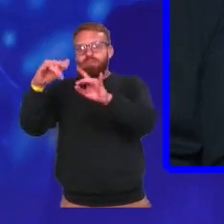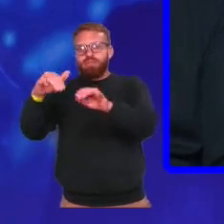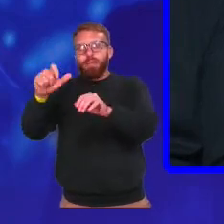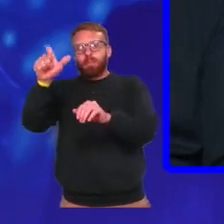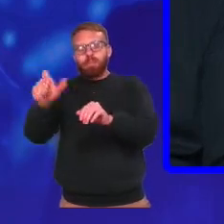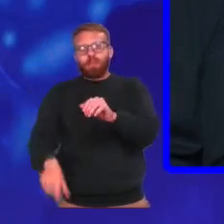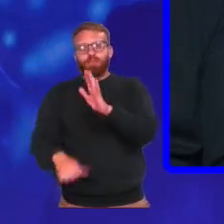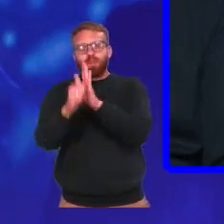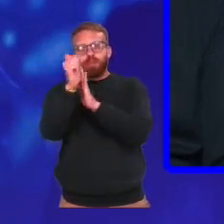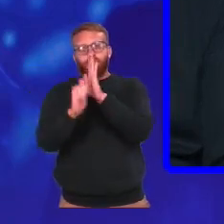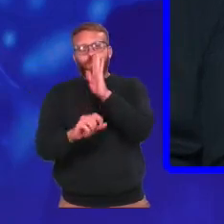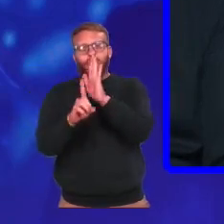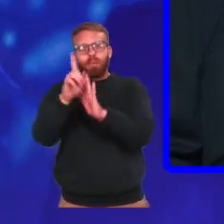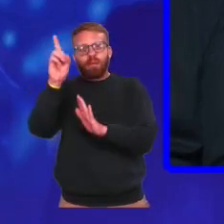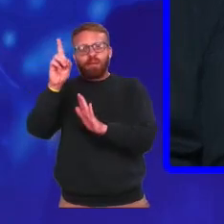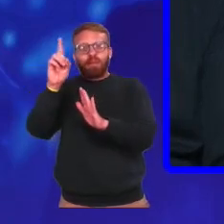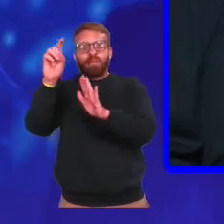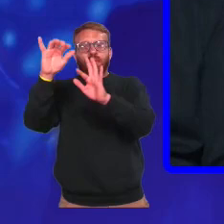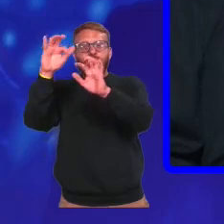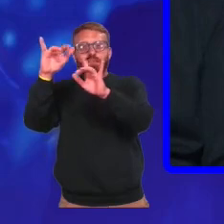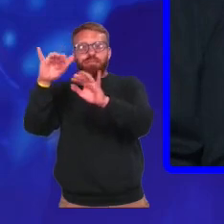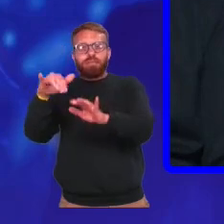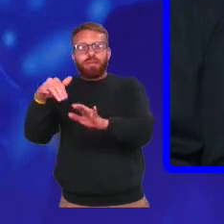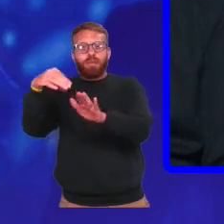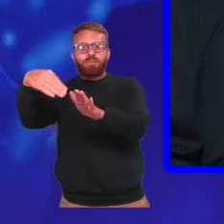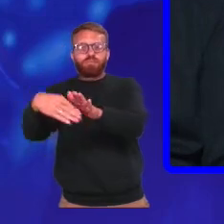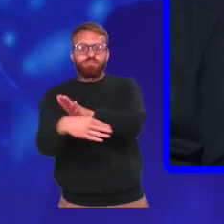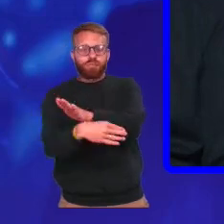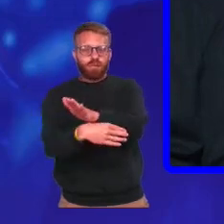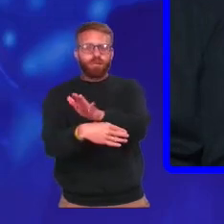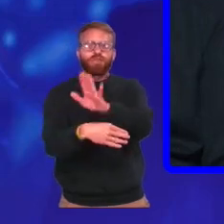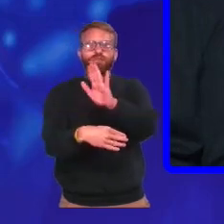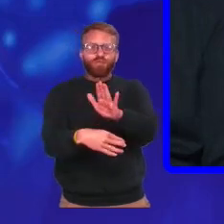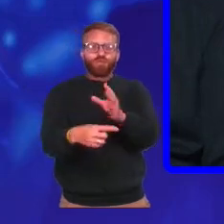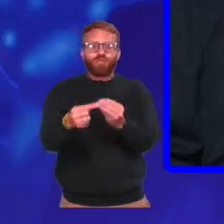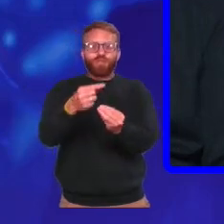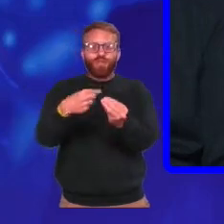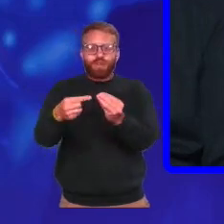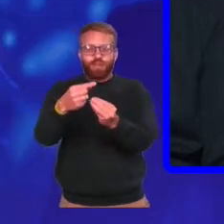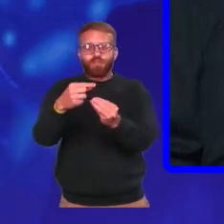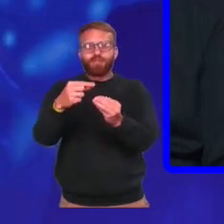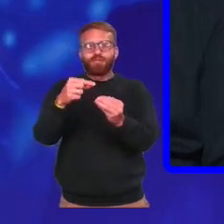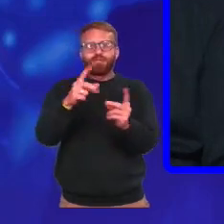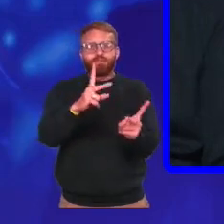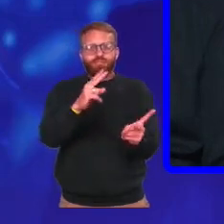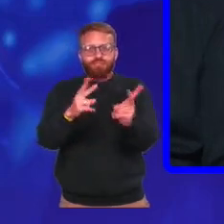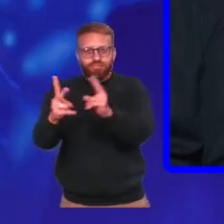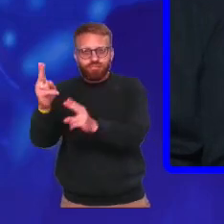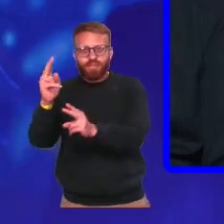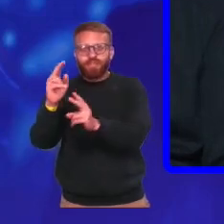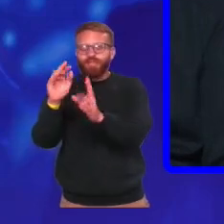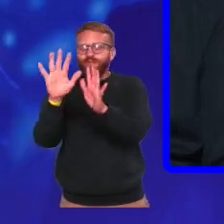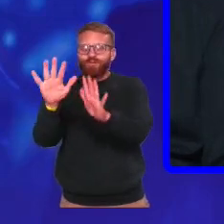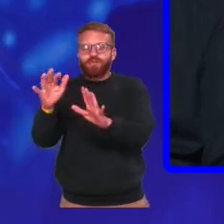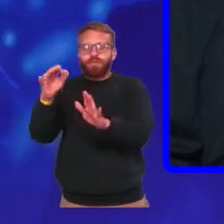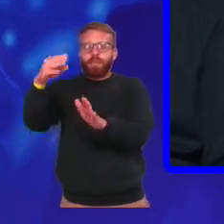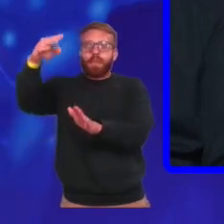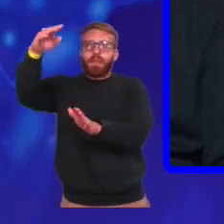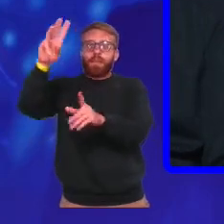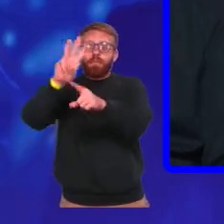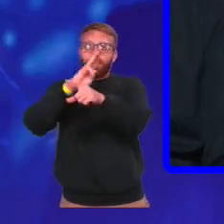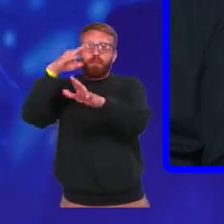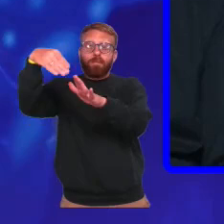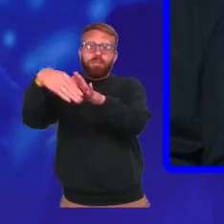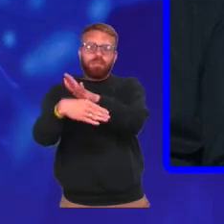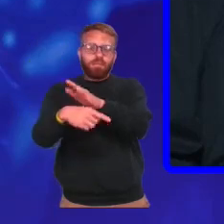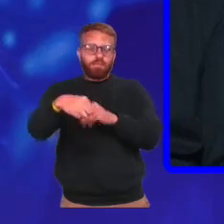like in-game editing tools and things like that. So we have a big similar problem to solve that, to keep the data safe,